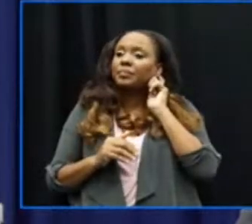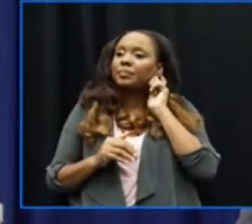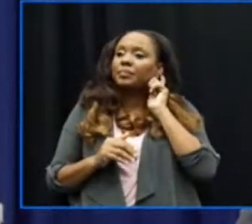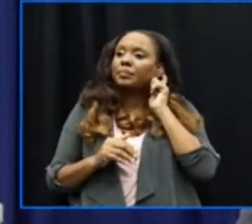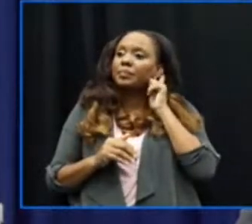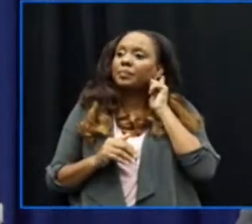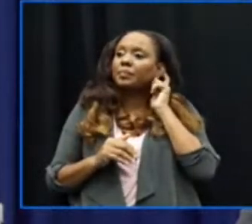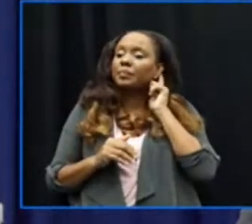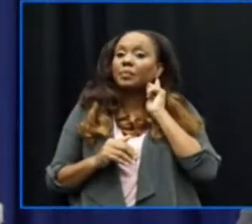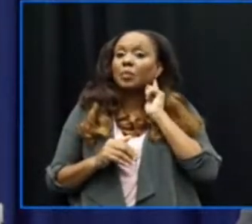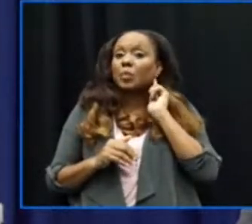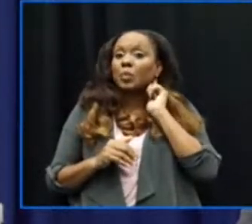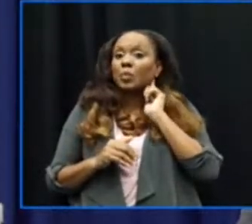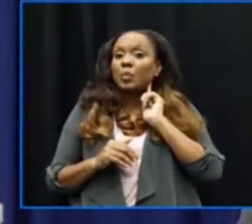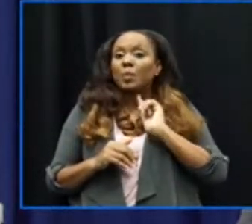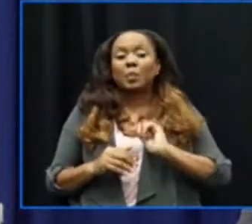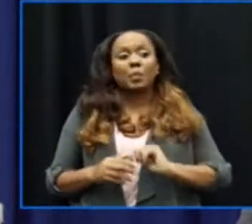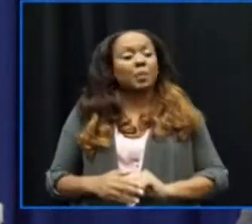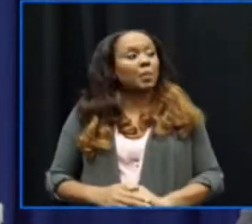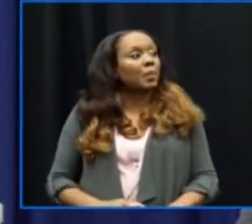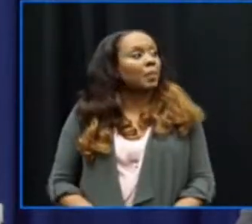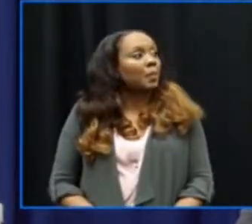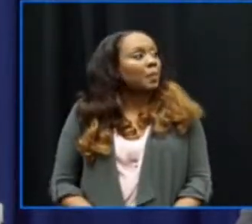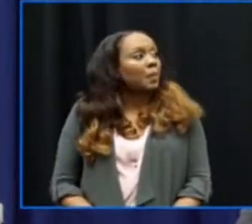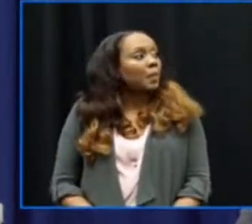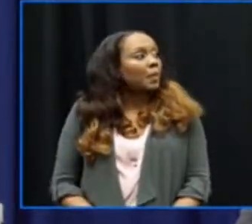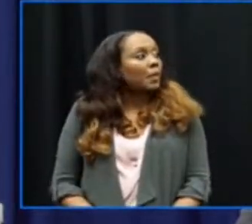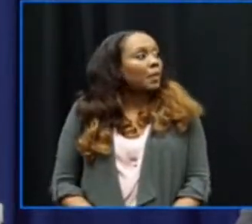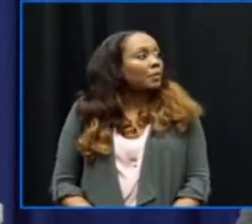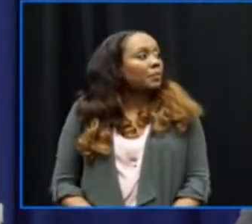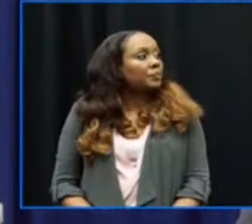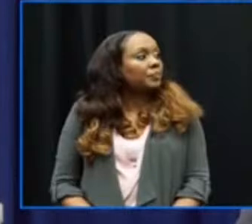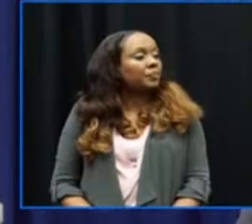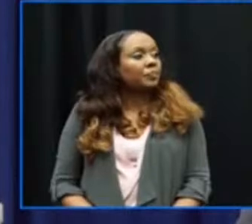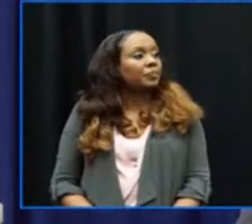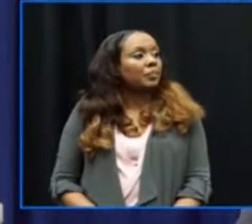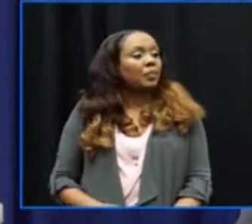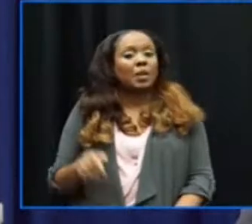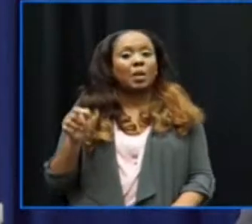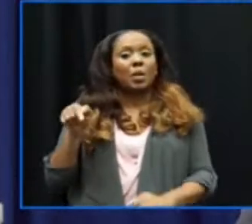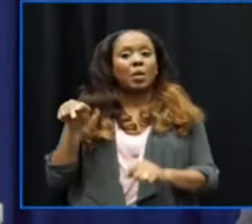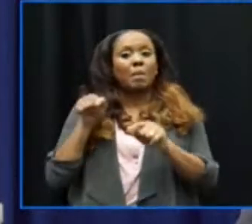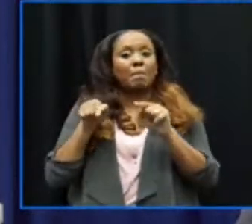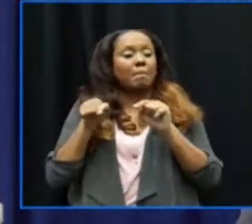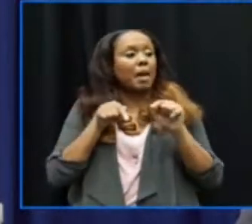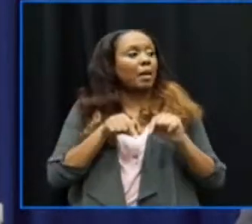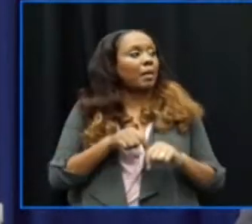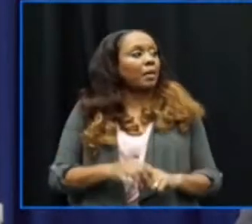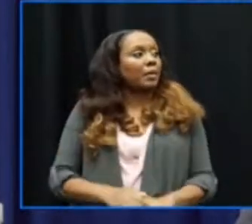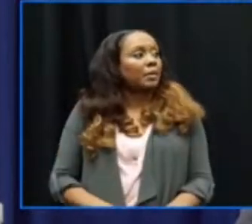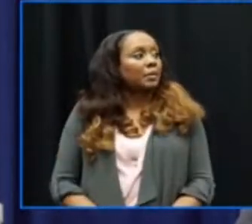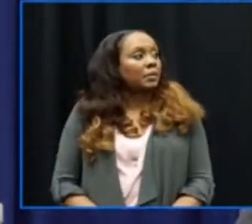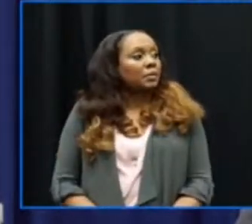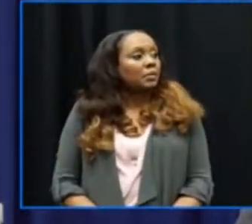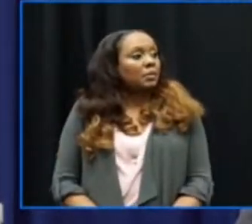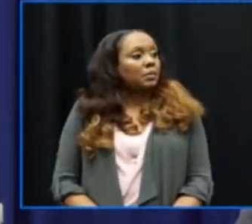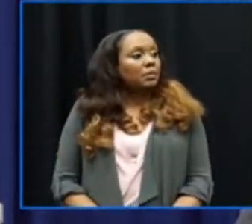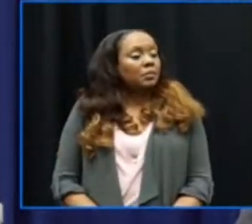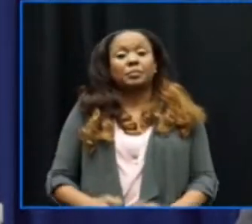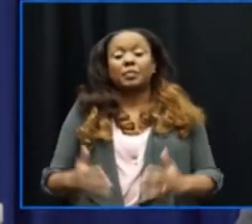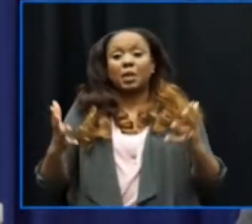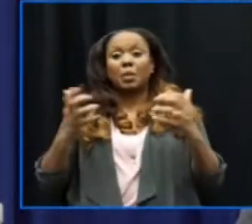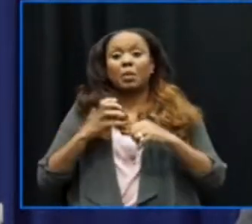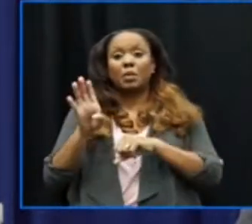understand why I am where we are. And we'll go back to the one before, please. I want the whole of Barbados to see